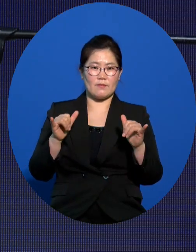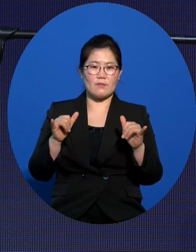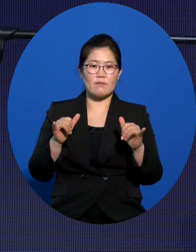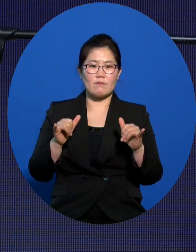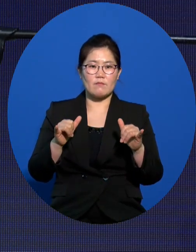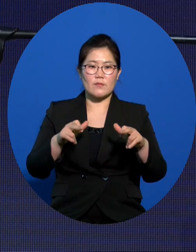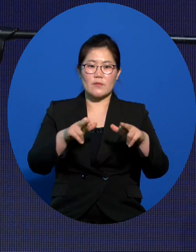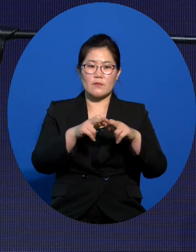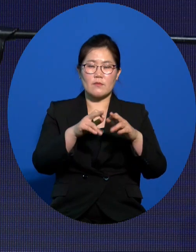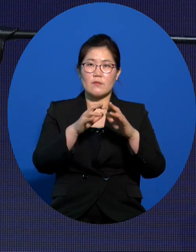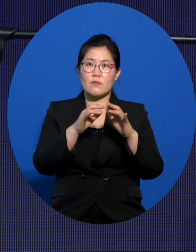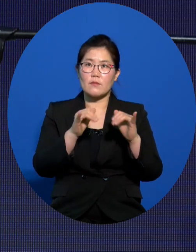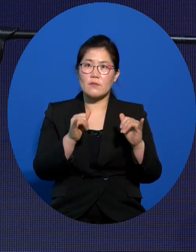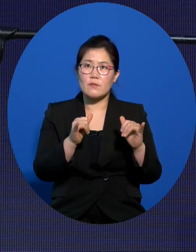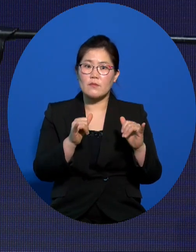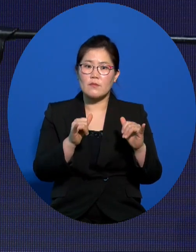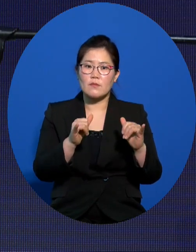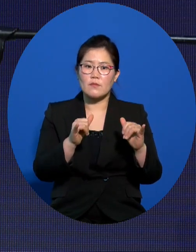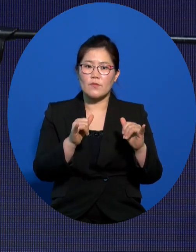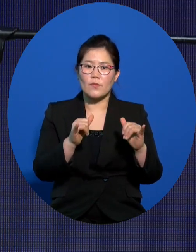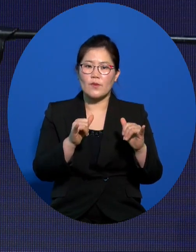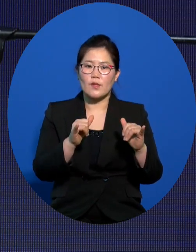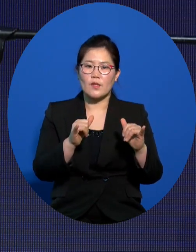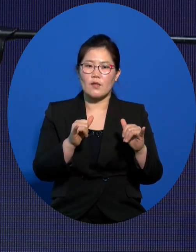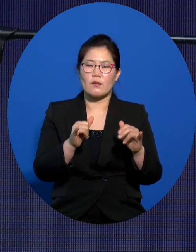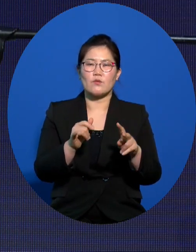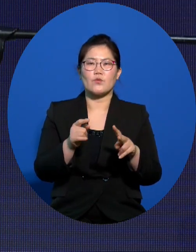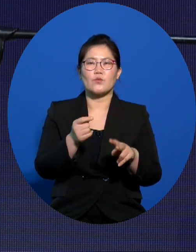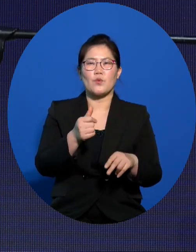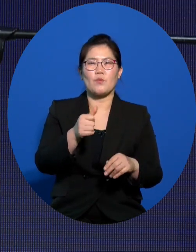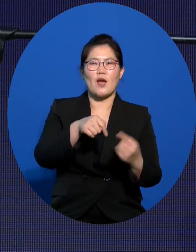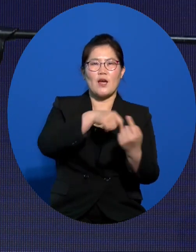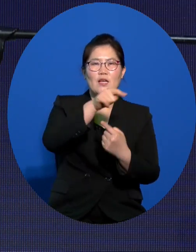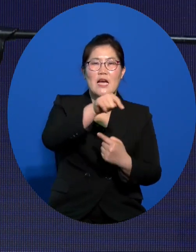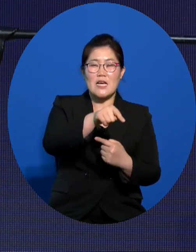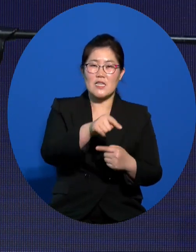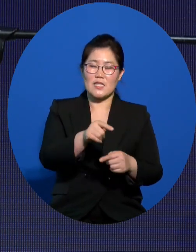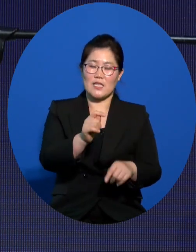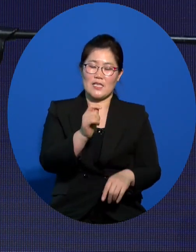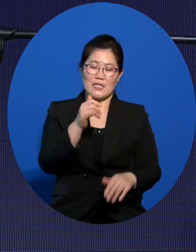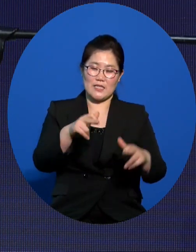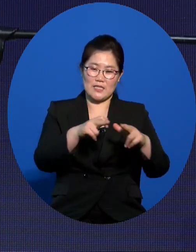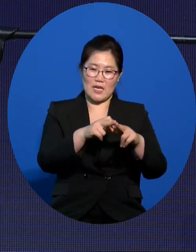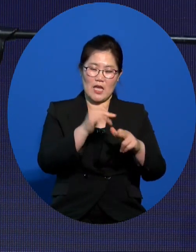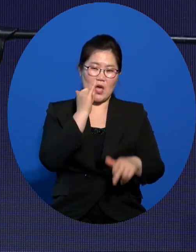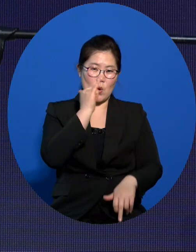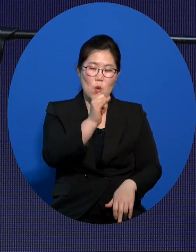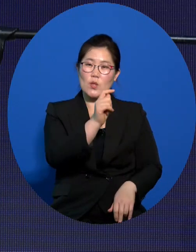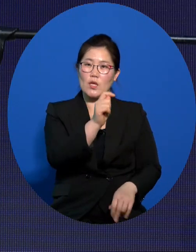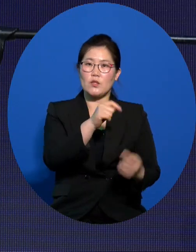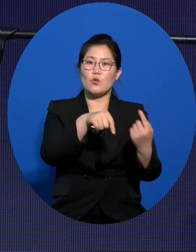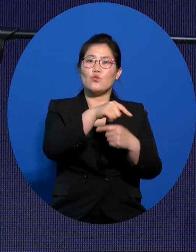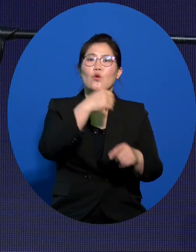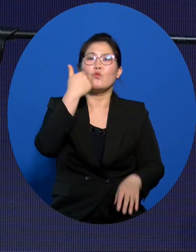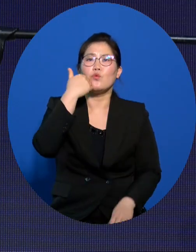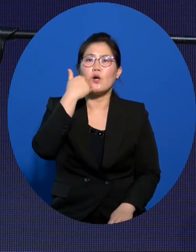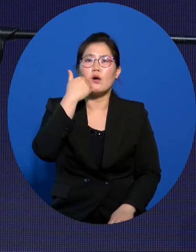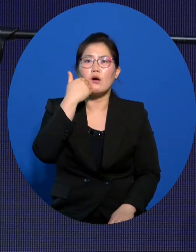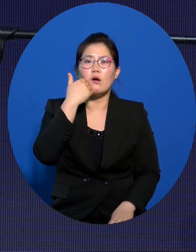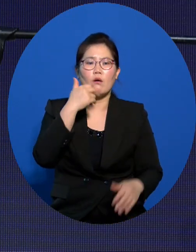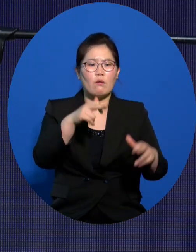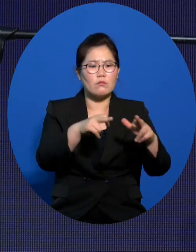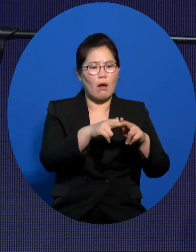more efficient manner. At this moment, this service center is being operated by agencies or organizations that do